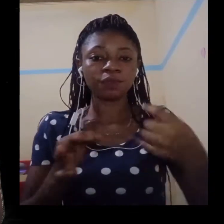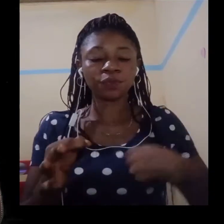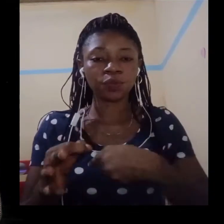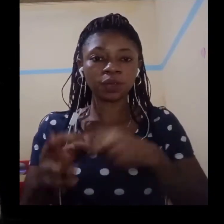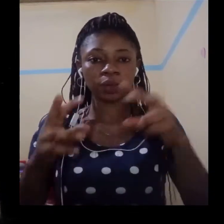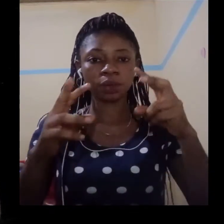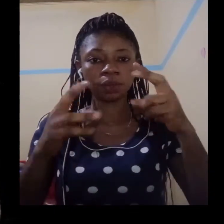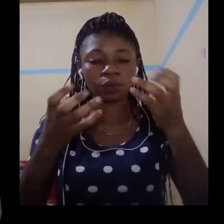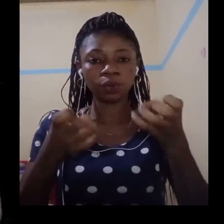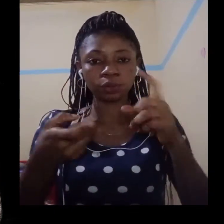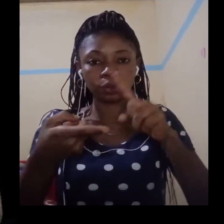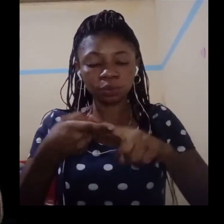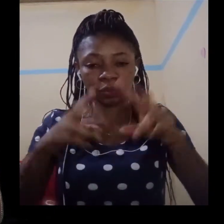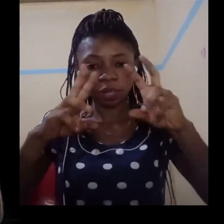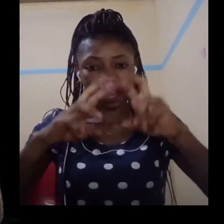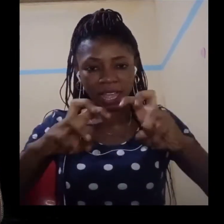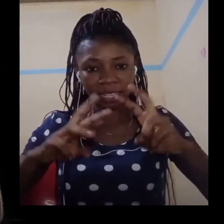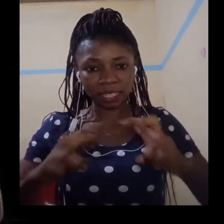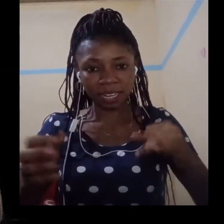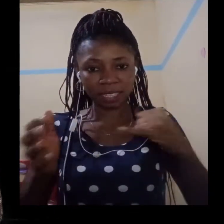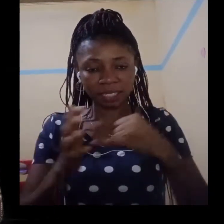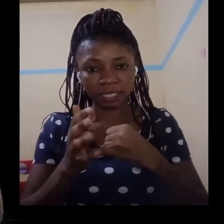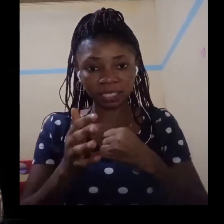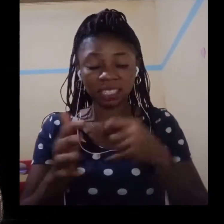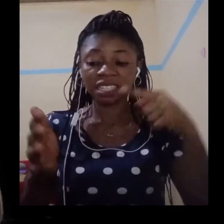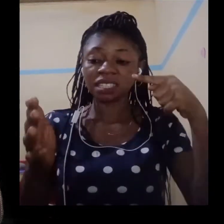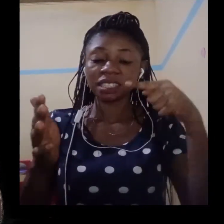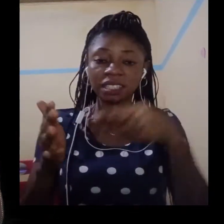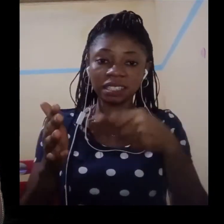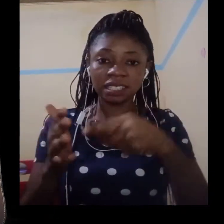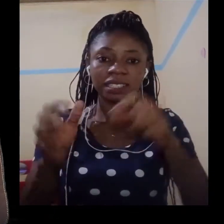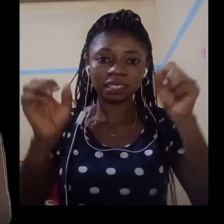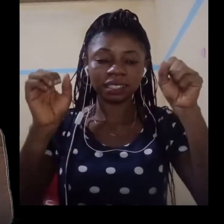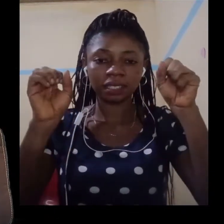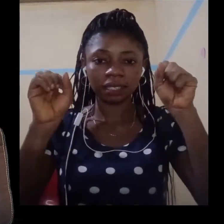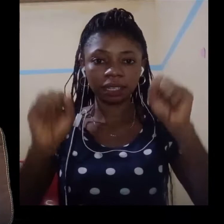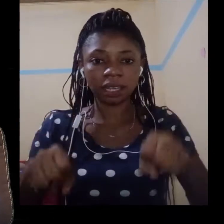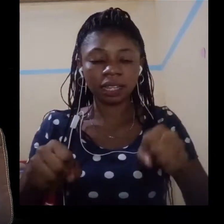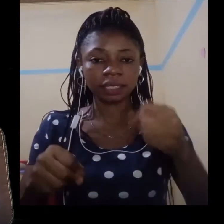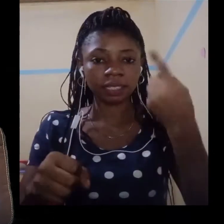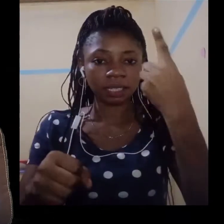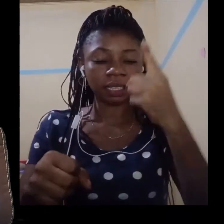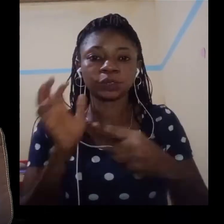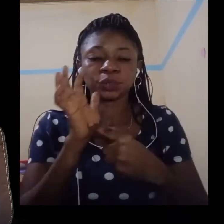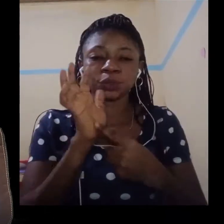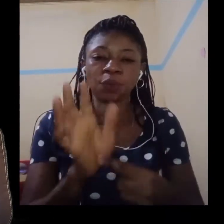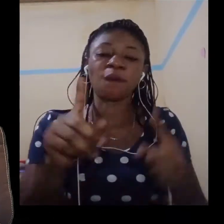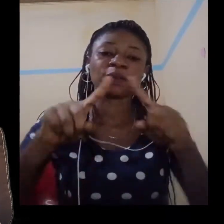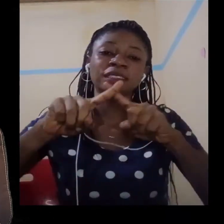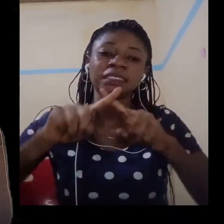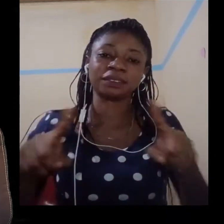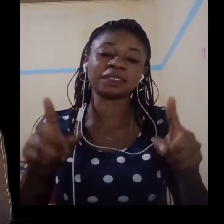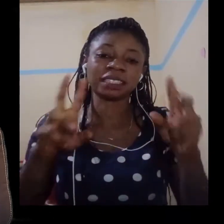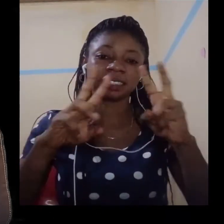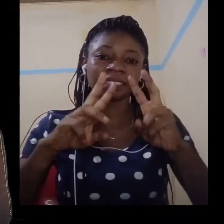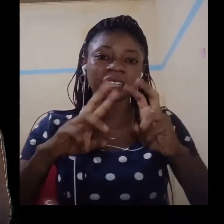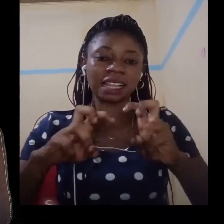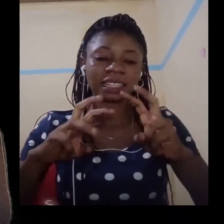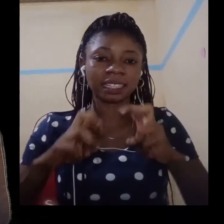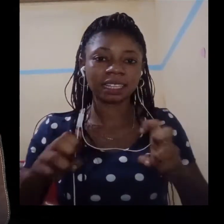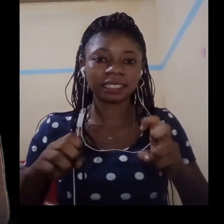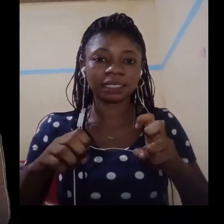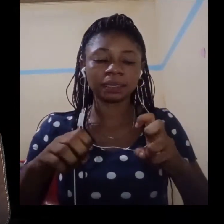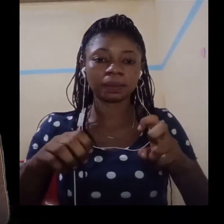sign segments that form the strings, or based on how they are put